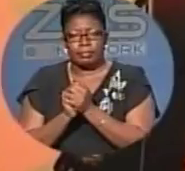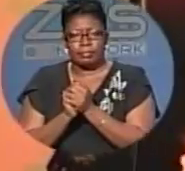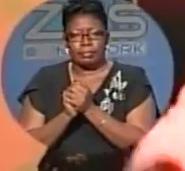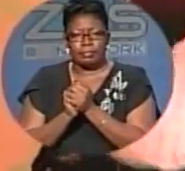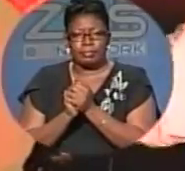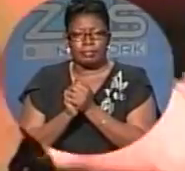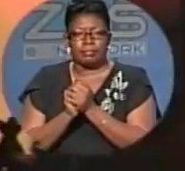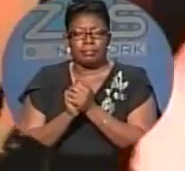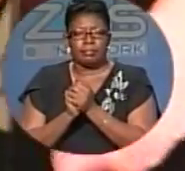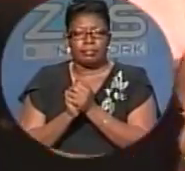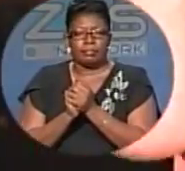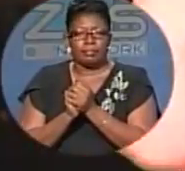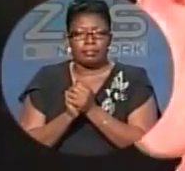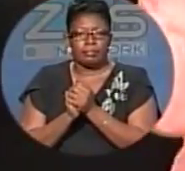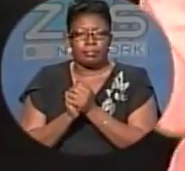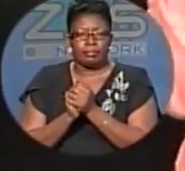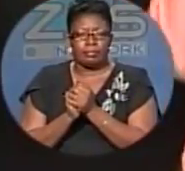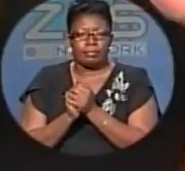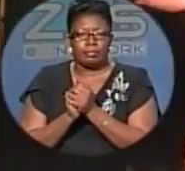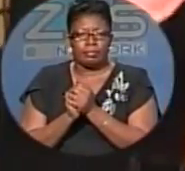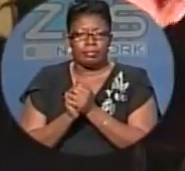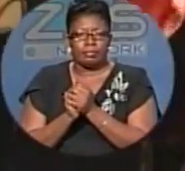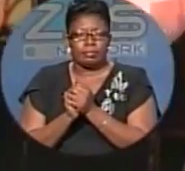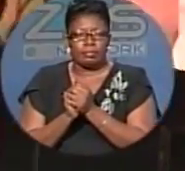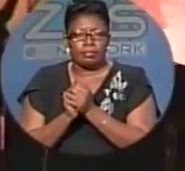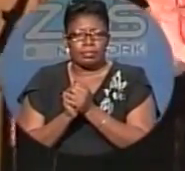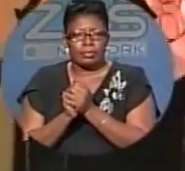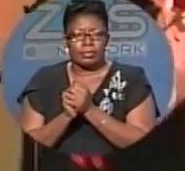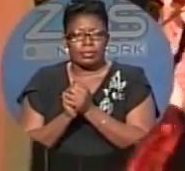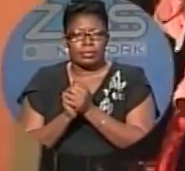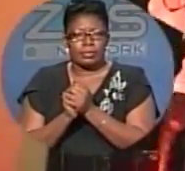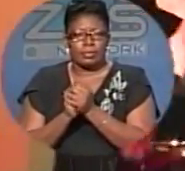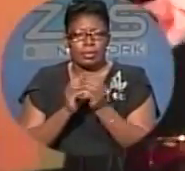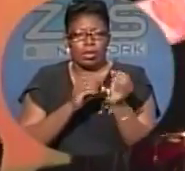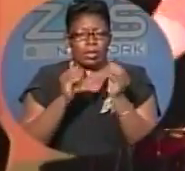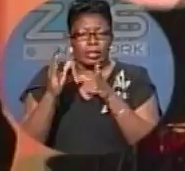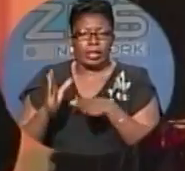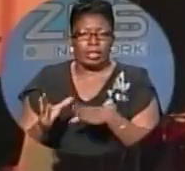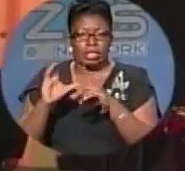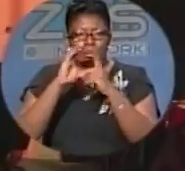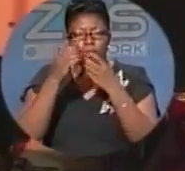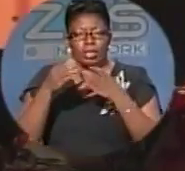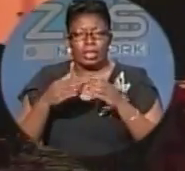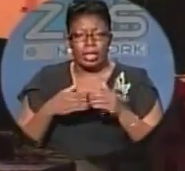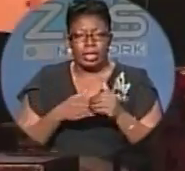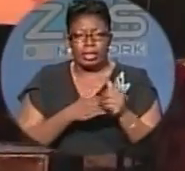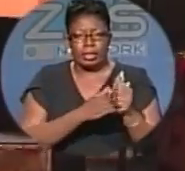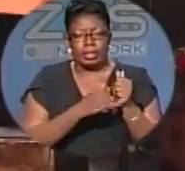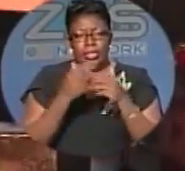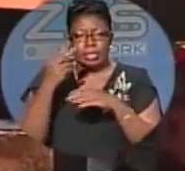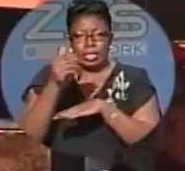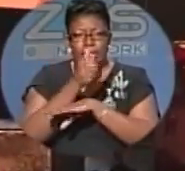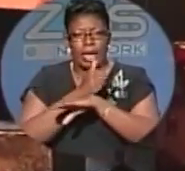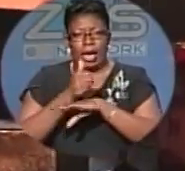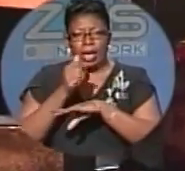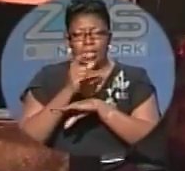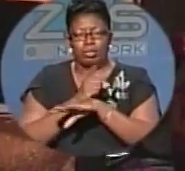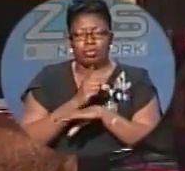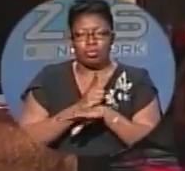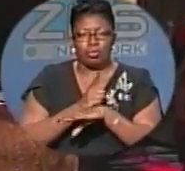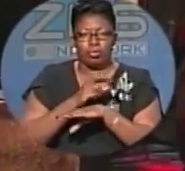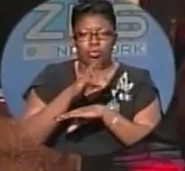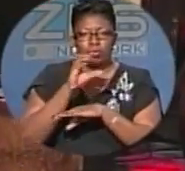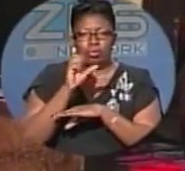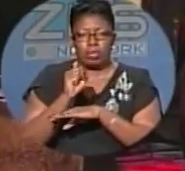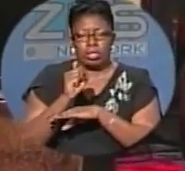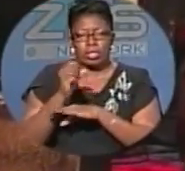them how to live. Organizers and community leaders all see the Andros Festival as a time